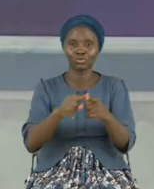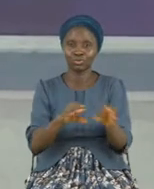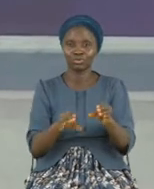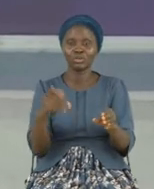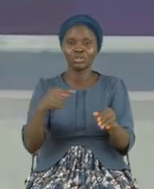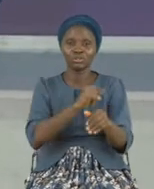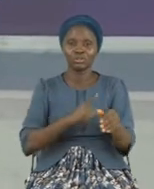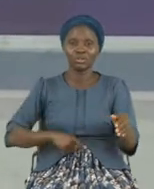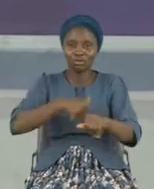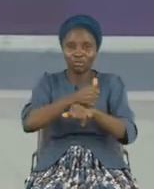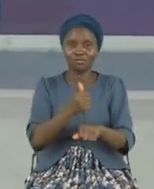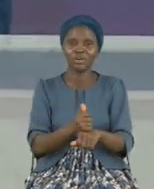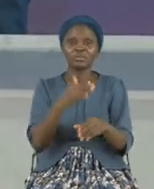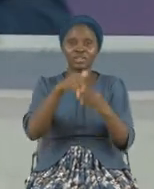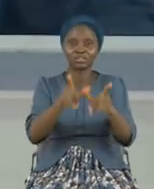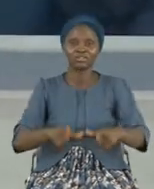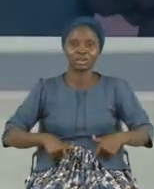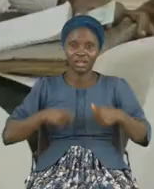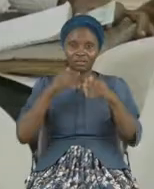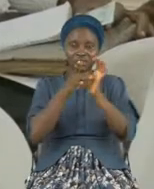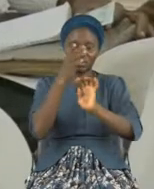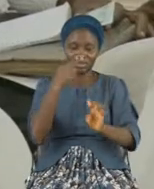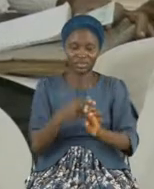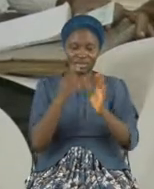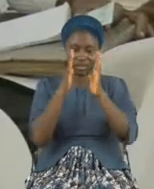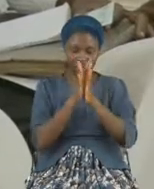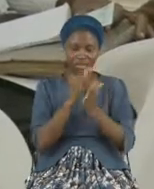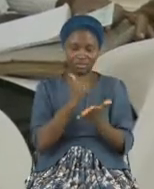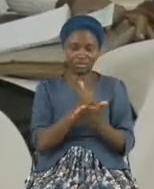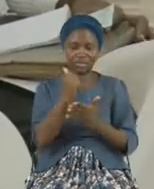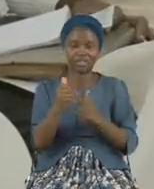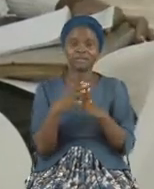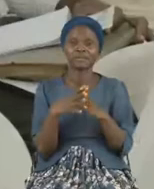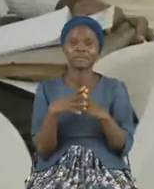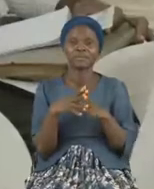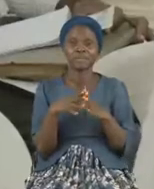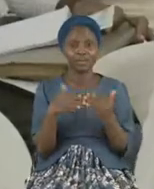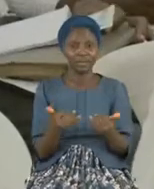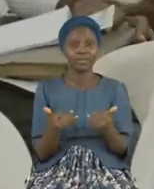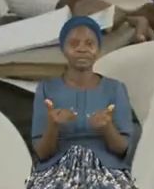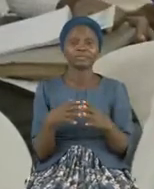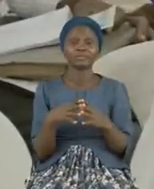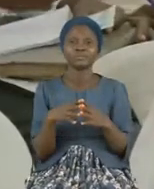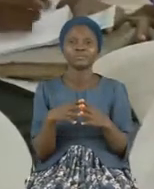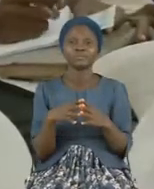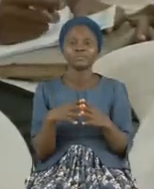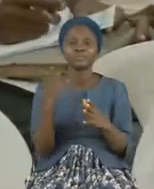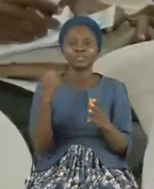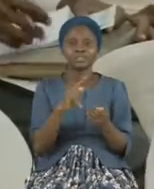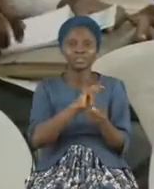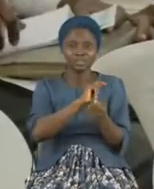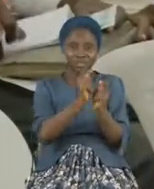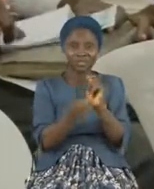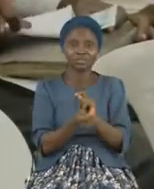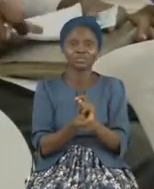confirm in your life in Jesus' name. Now, the transformation through